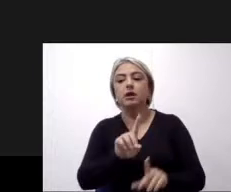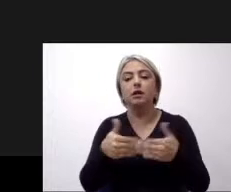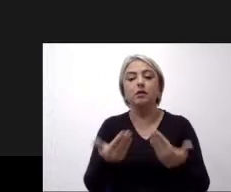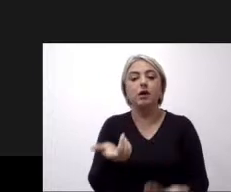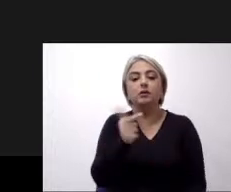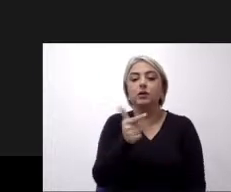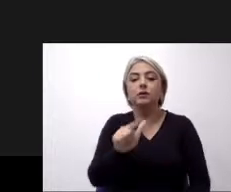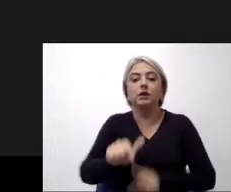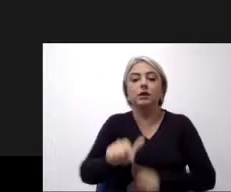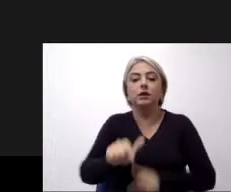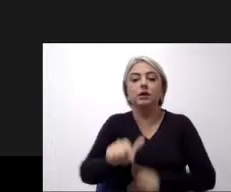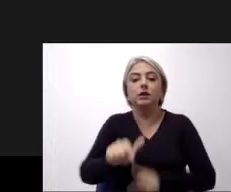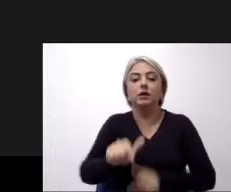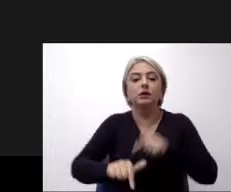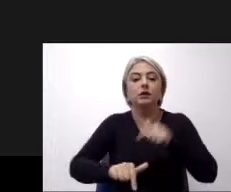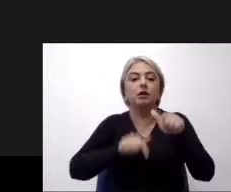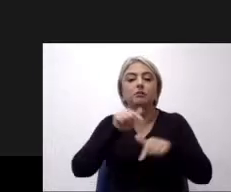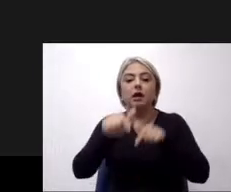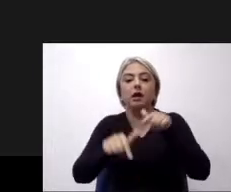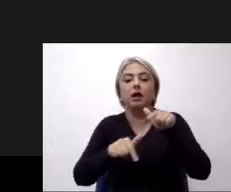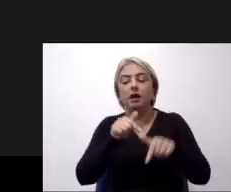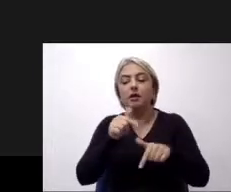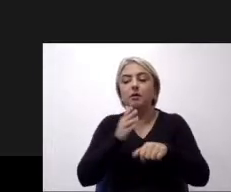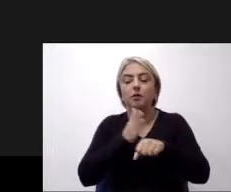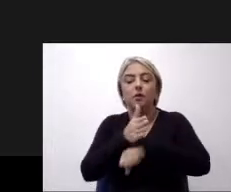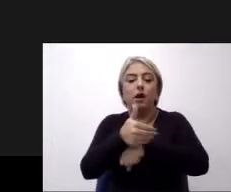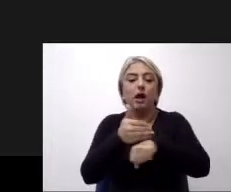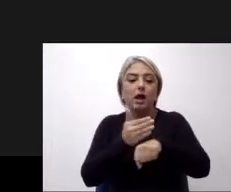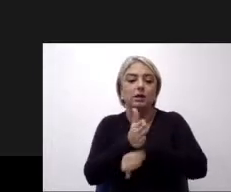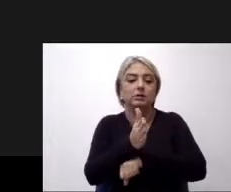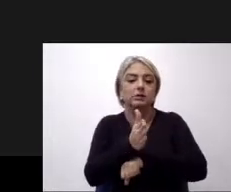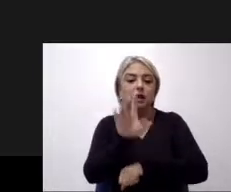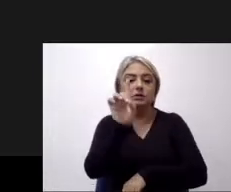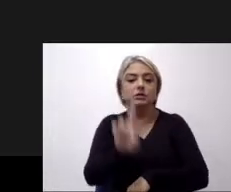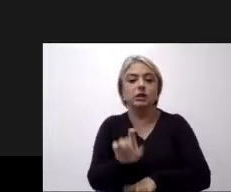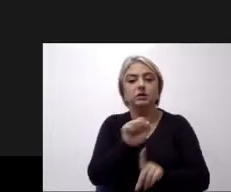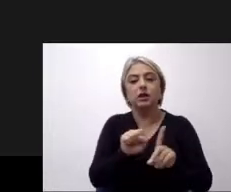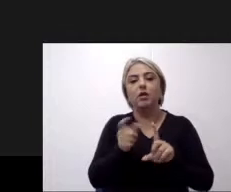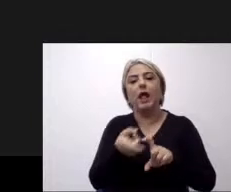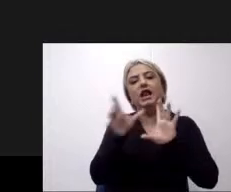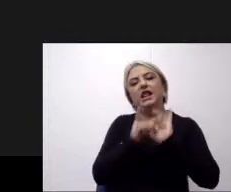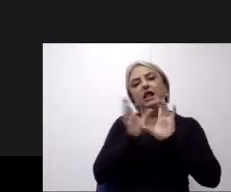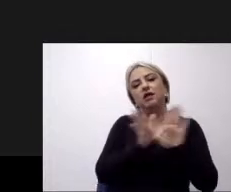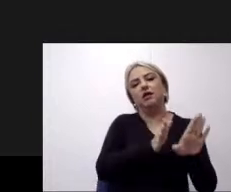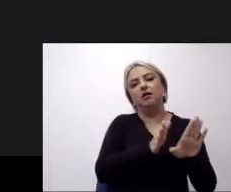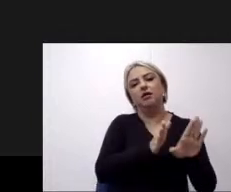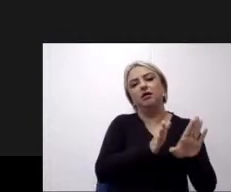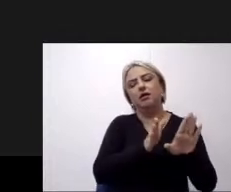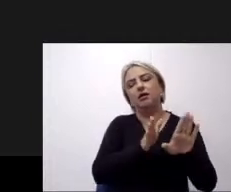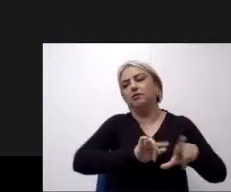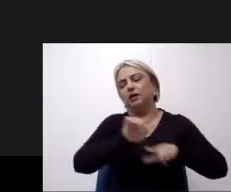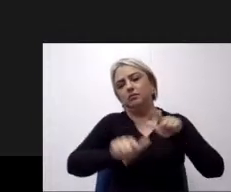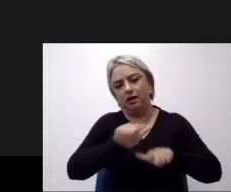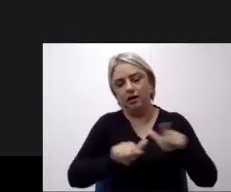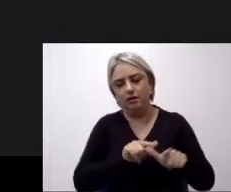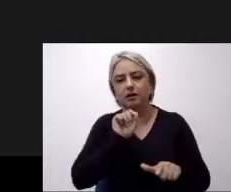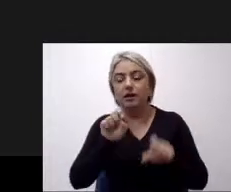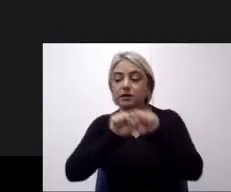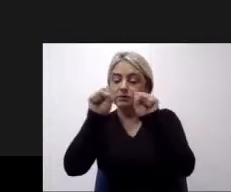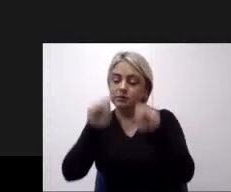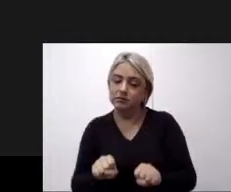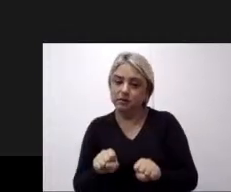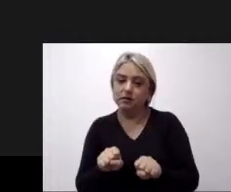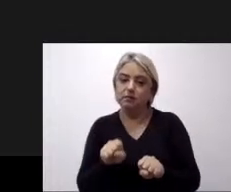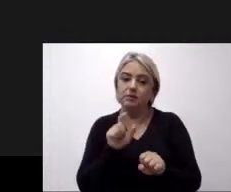access to social rights doesn't depend on the access to the labor market. This system better promotes